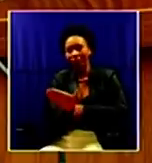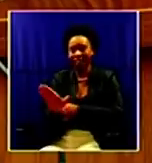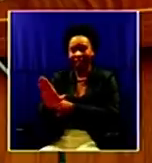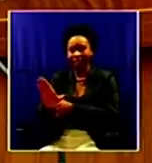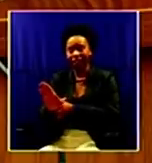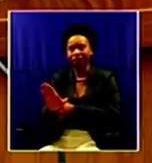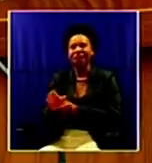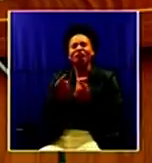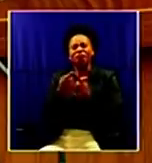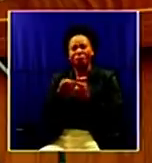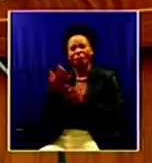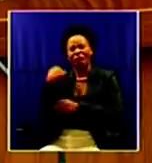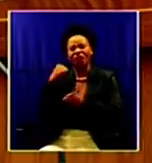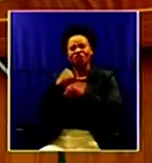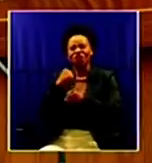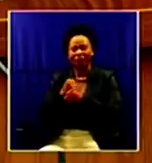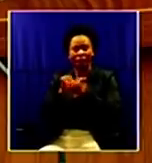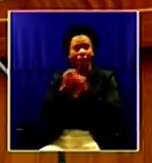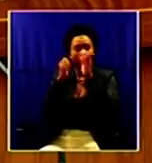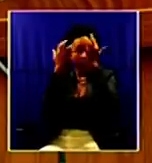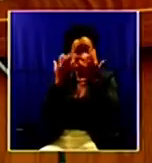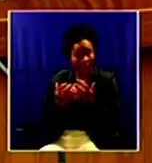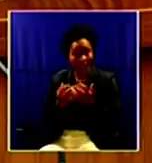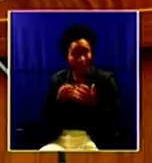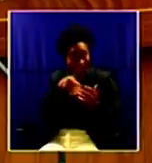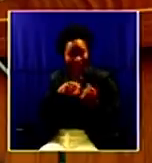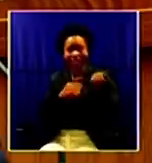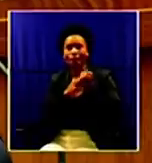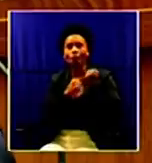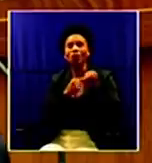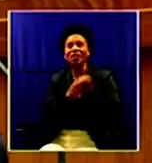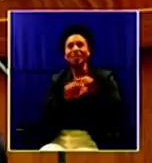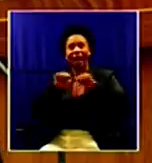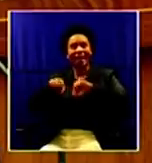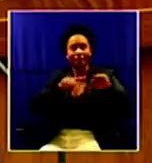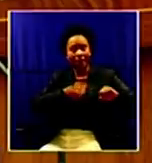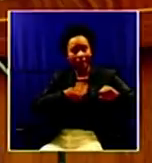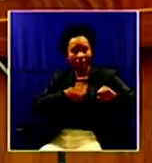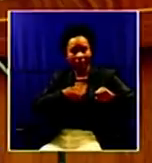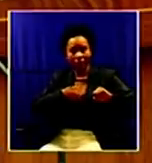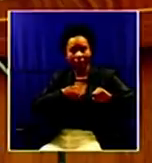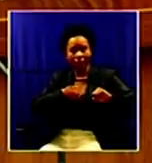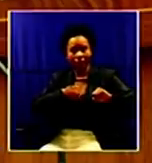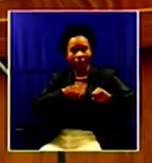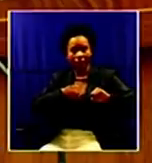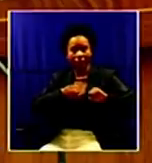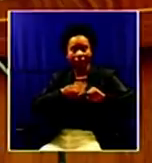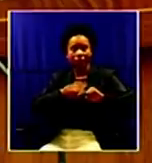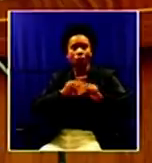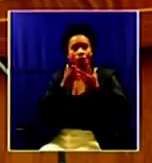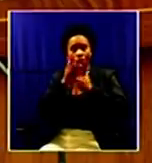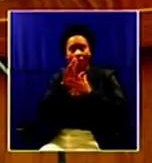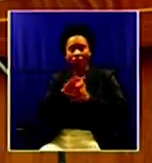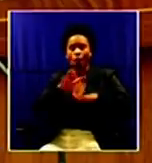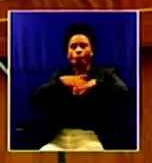announcement on supporting the African Continental Free Trade Agreement through a more modern risk-based capital